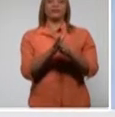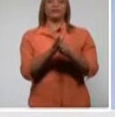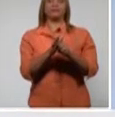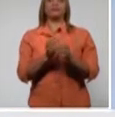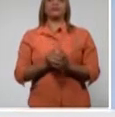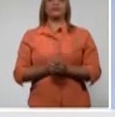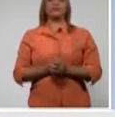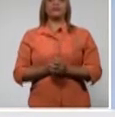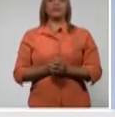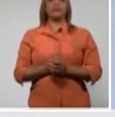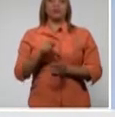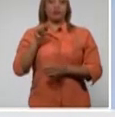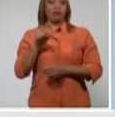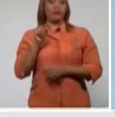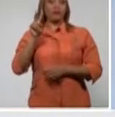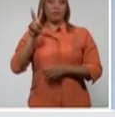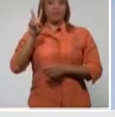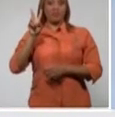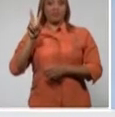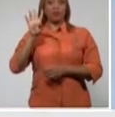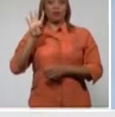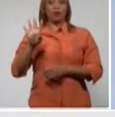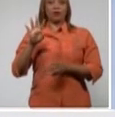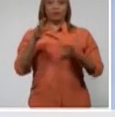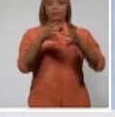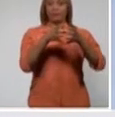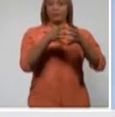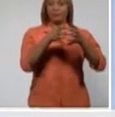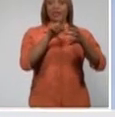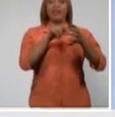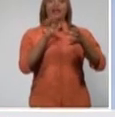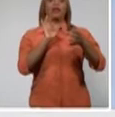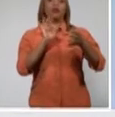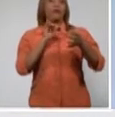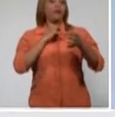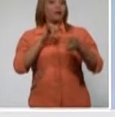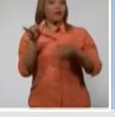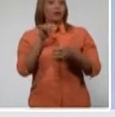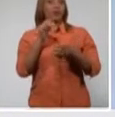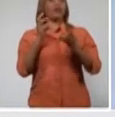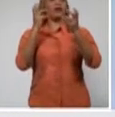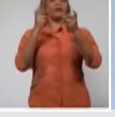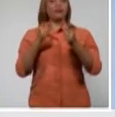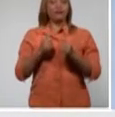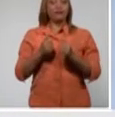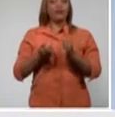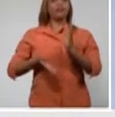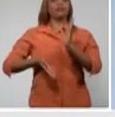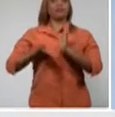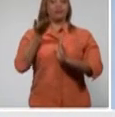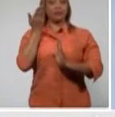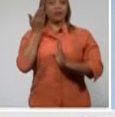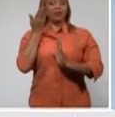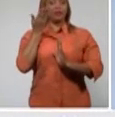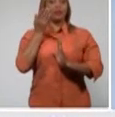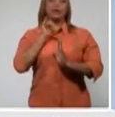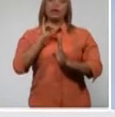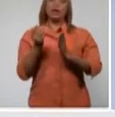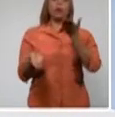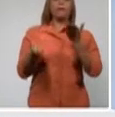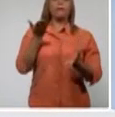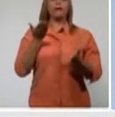COVID-19. This brings the total number of samples processed in the entire